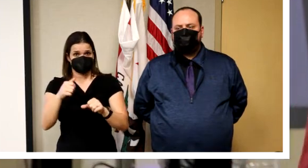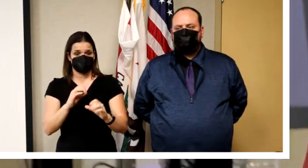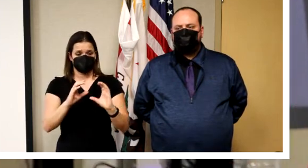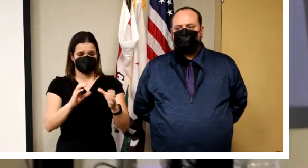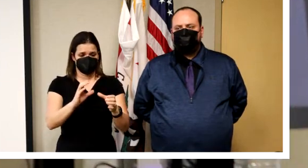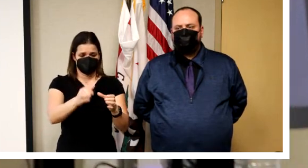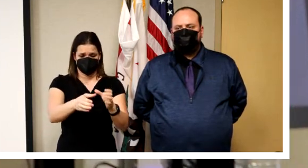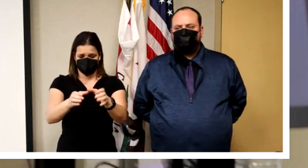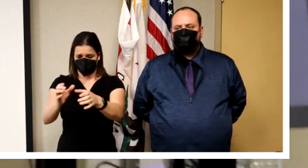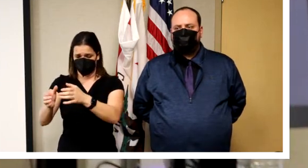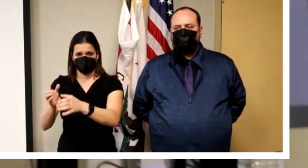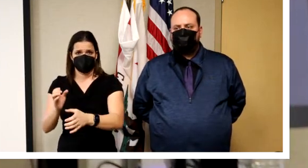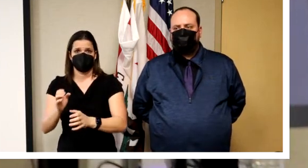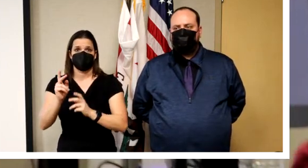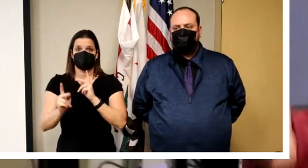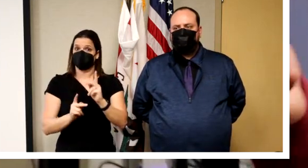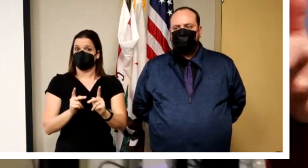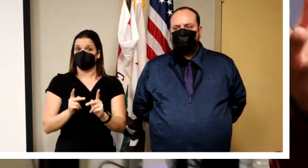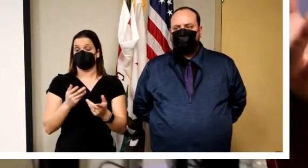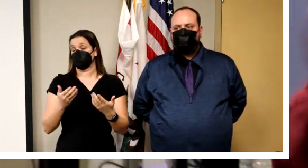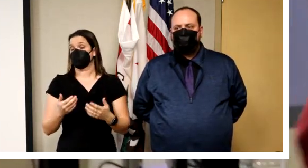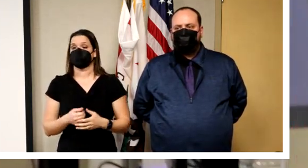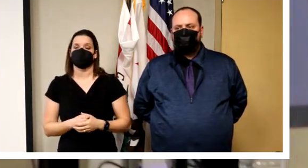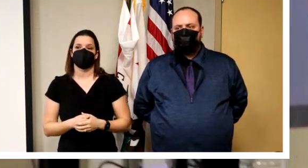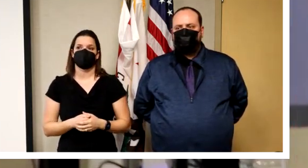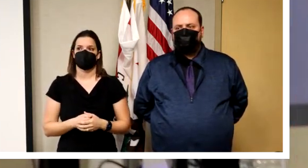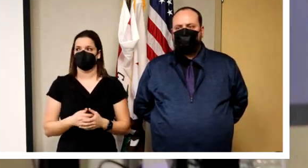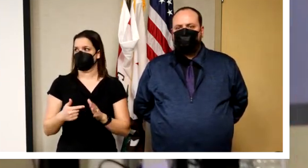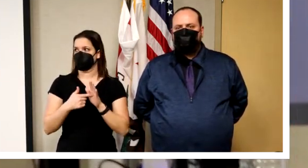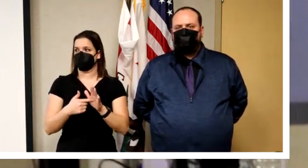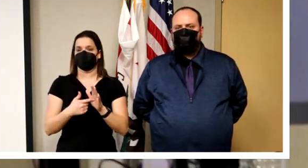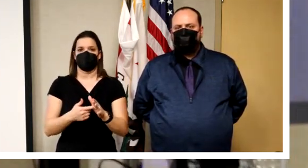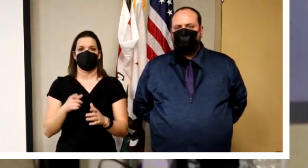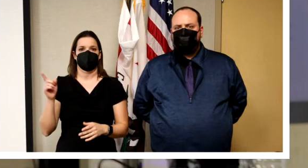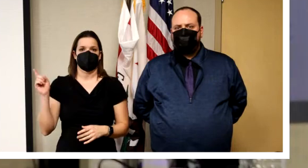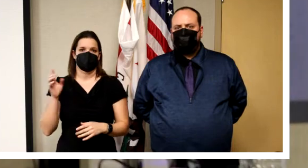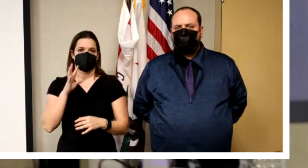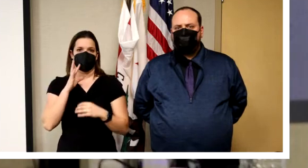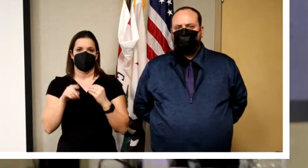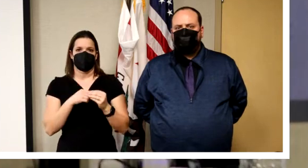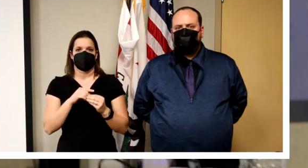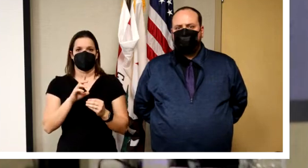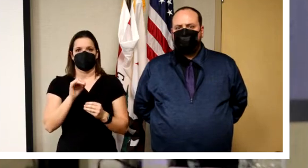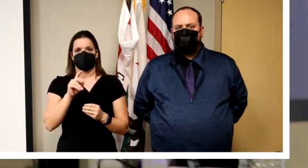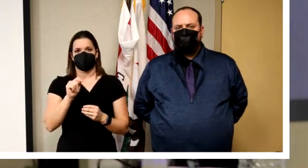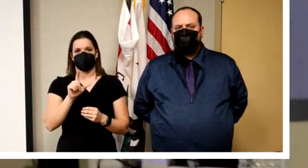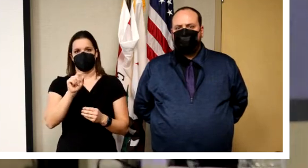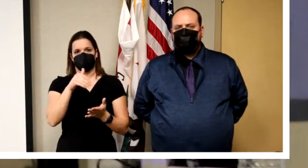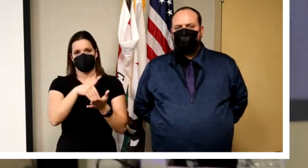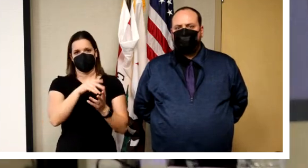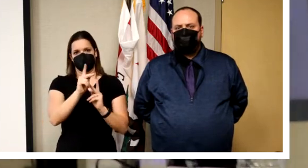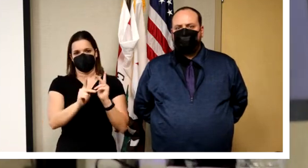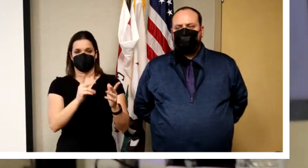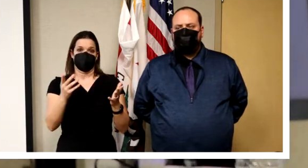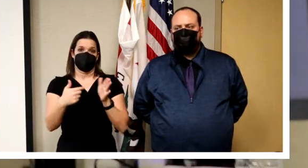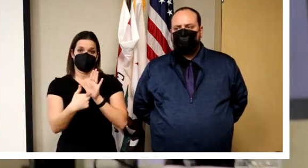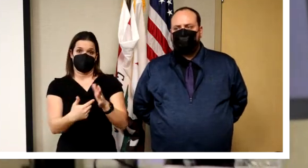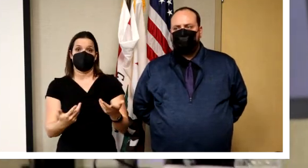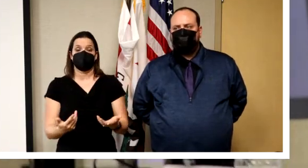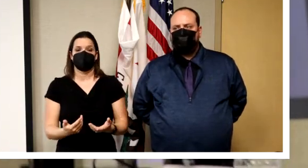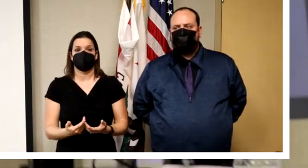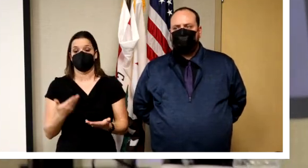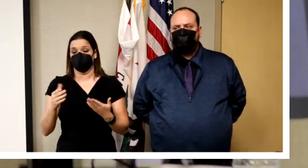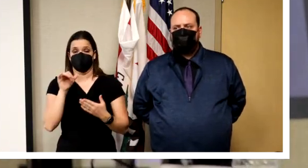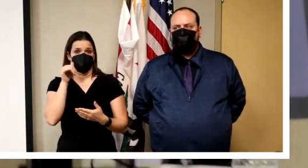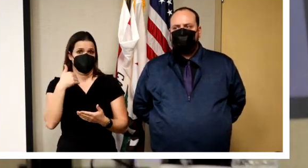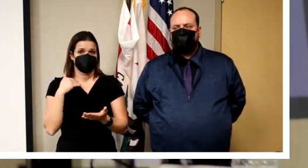pockets of population that are, maybe for our examples here, we were using districts that were 20,000 people as an example. Well, maybe